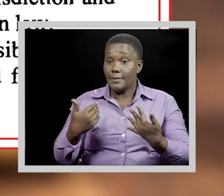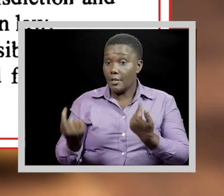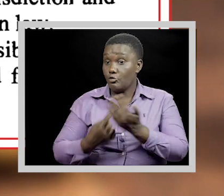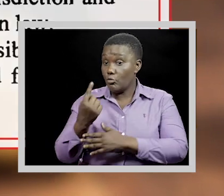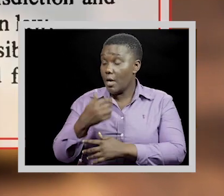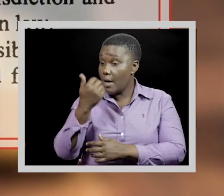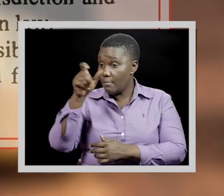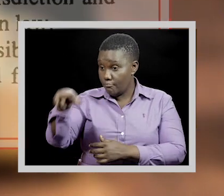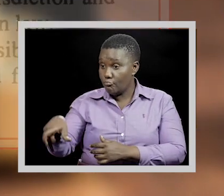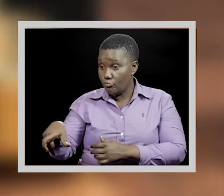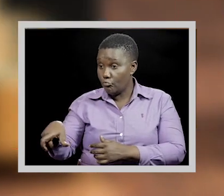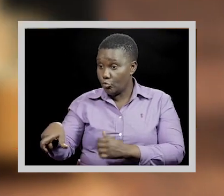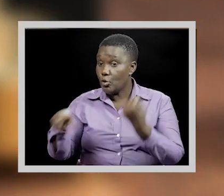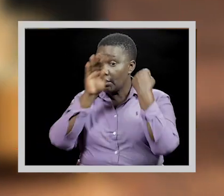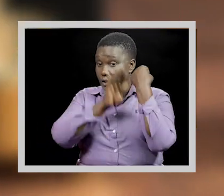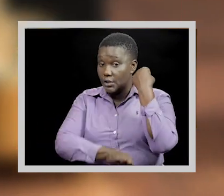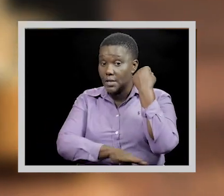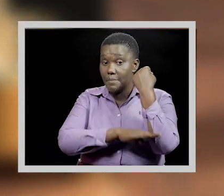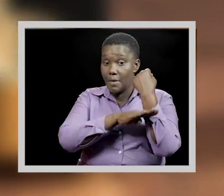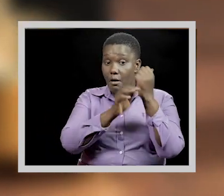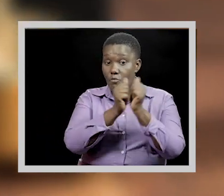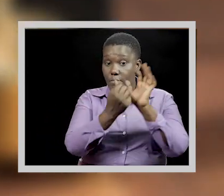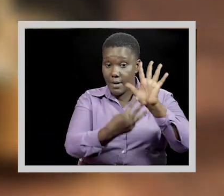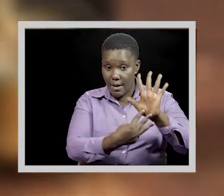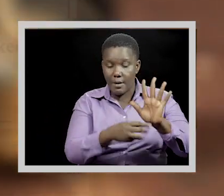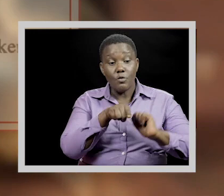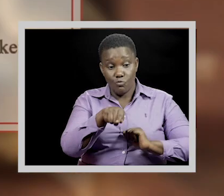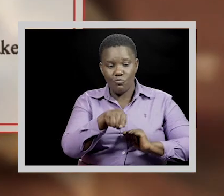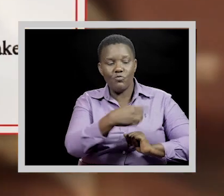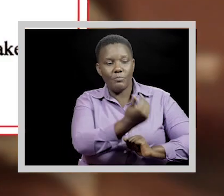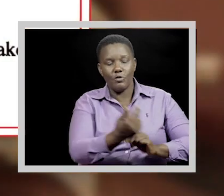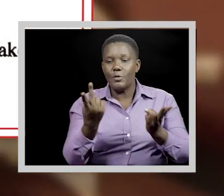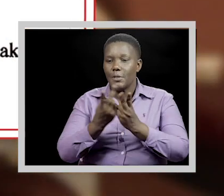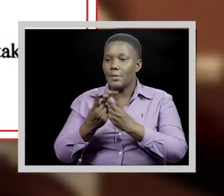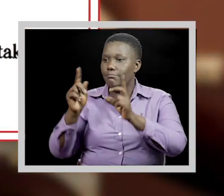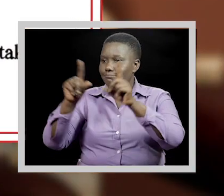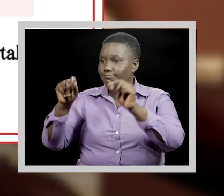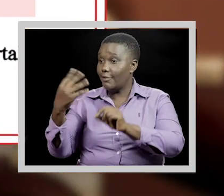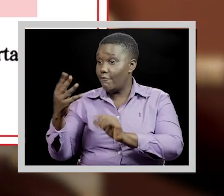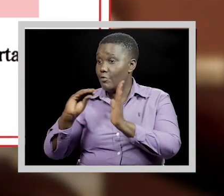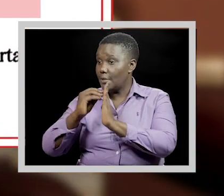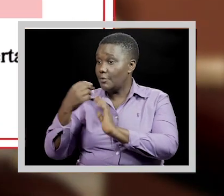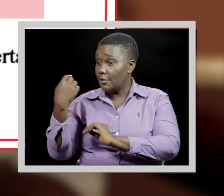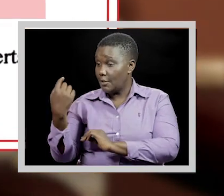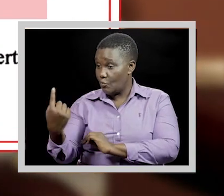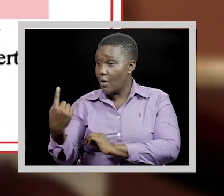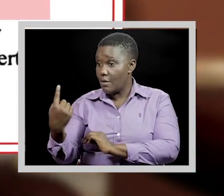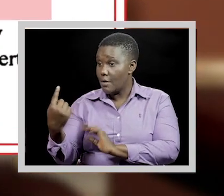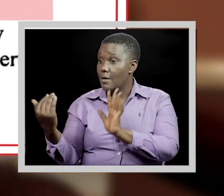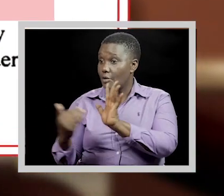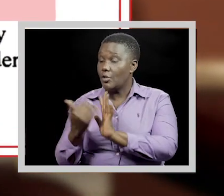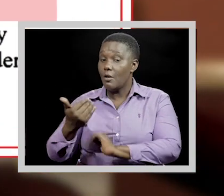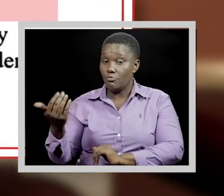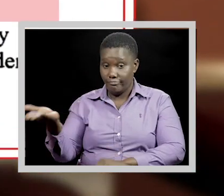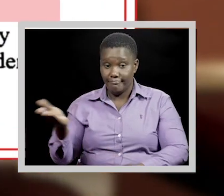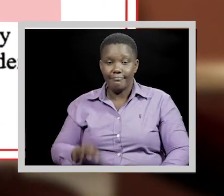a person below the age of 18 years is a child, as provided for under Section 4, Subsection 1 of the